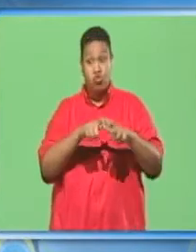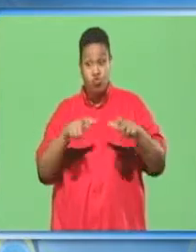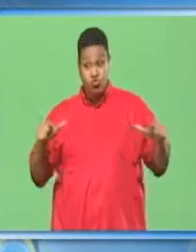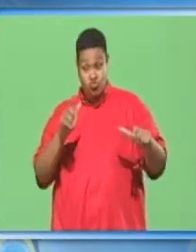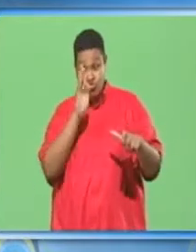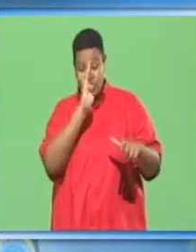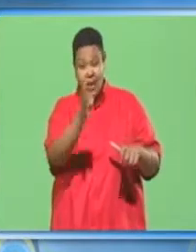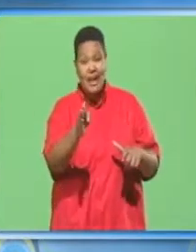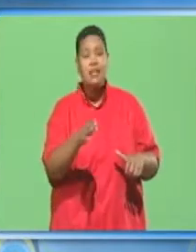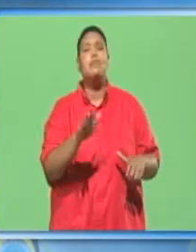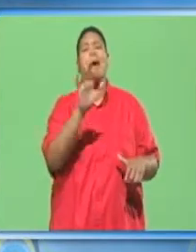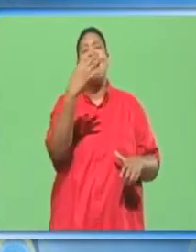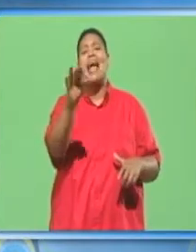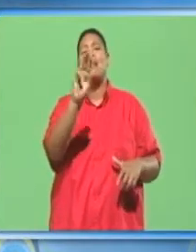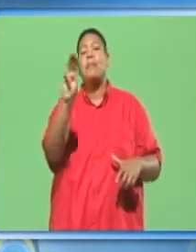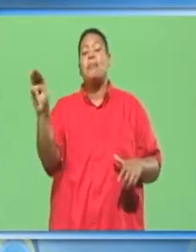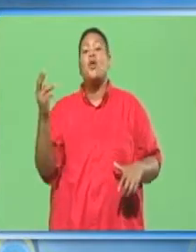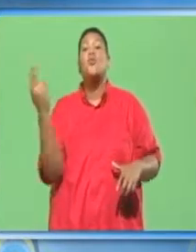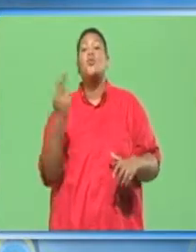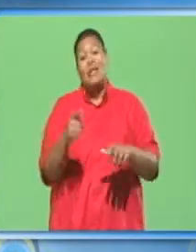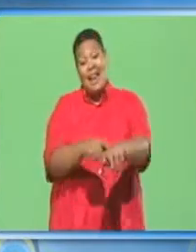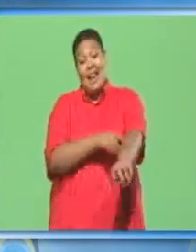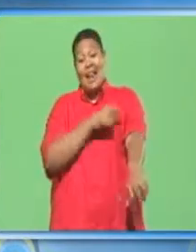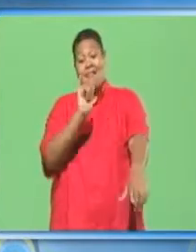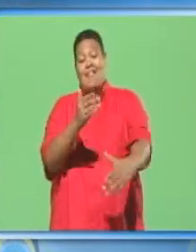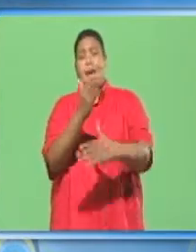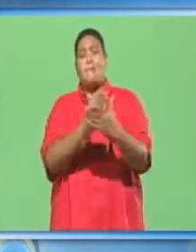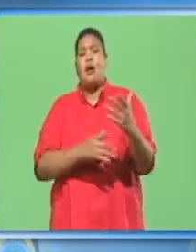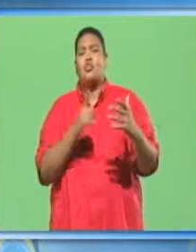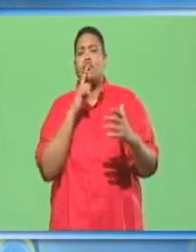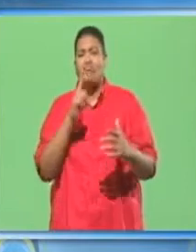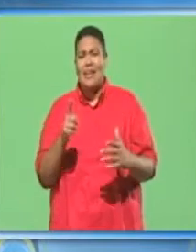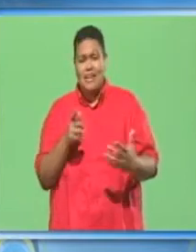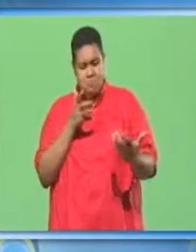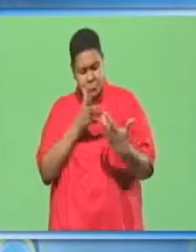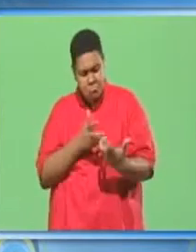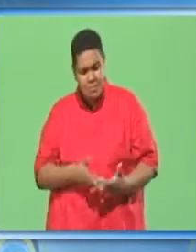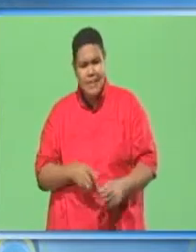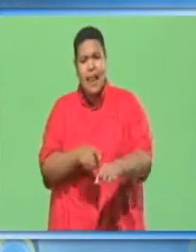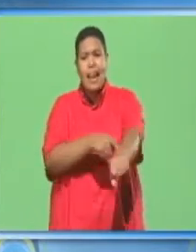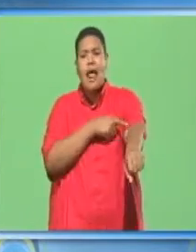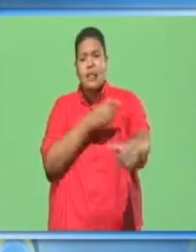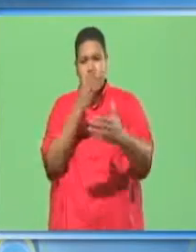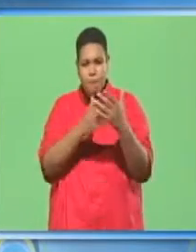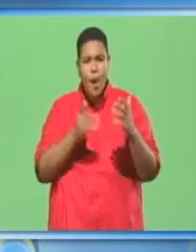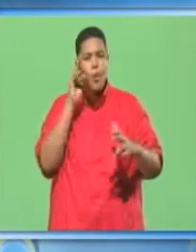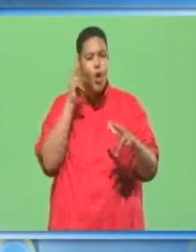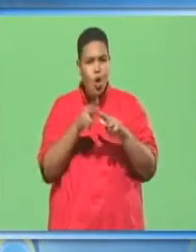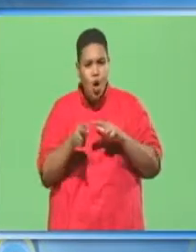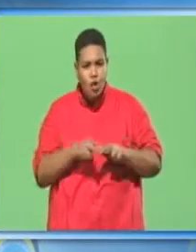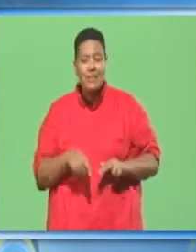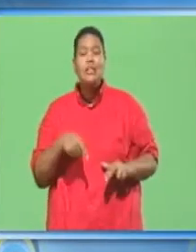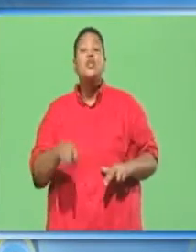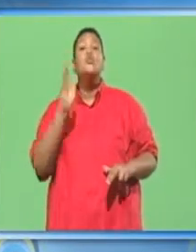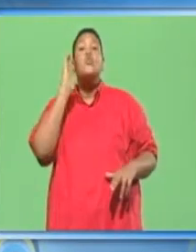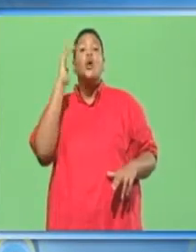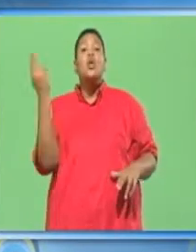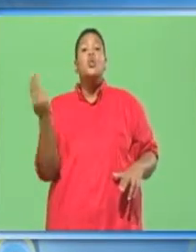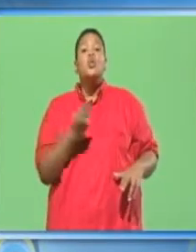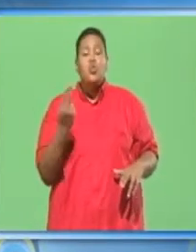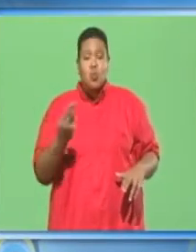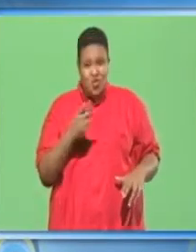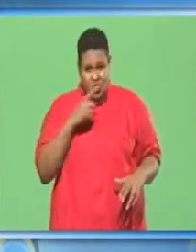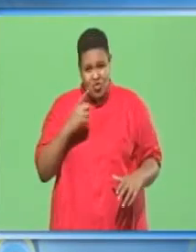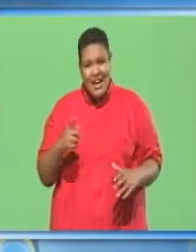19 millimeter. Usually the length of this piece is related to the length of the piece to be cut. This piece will be used as